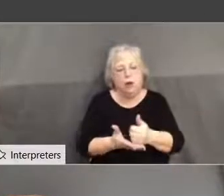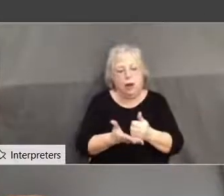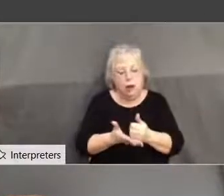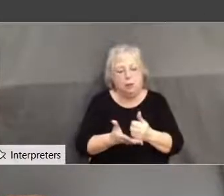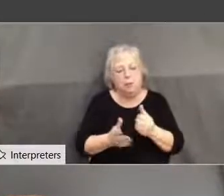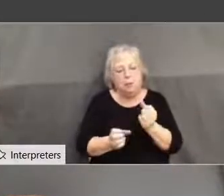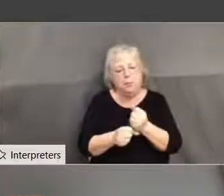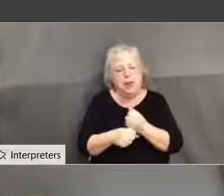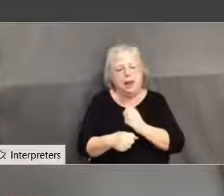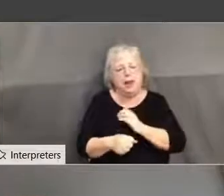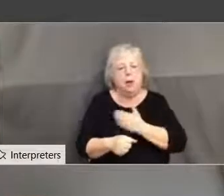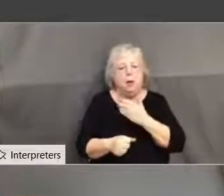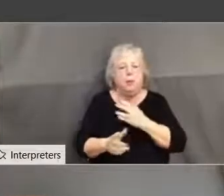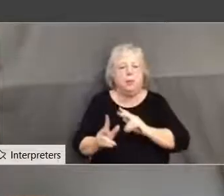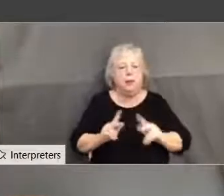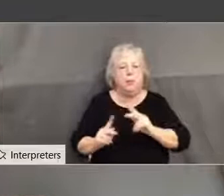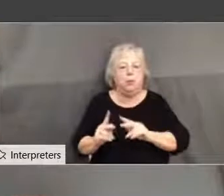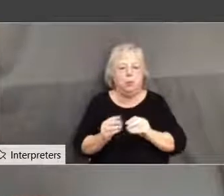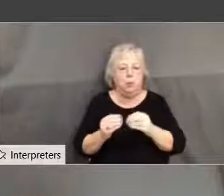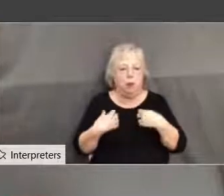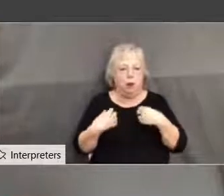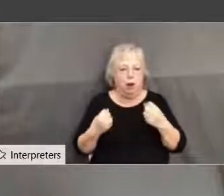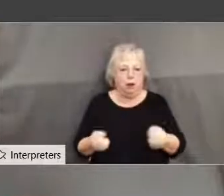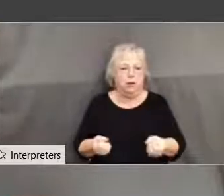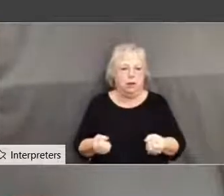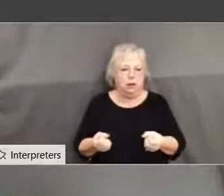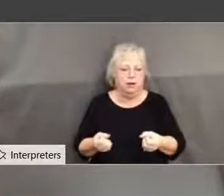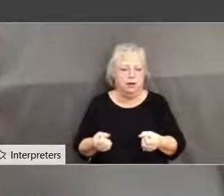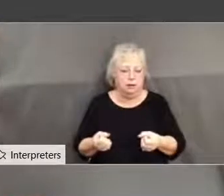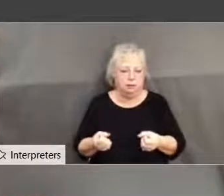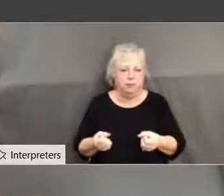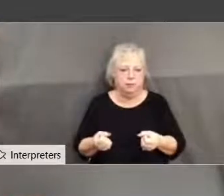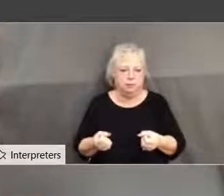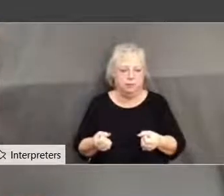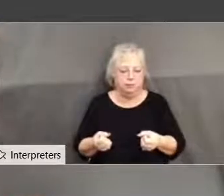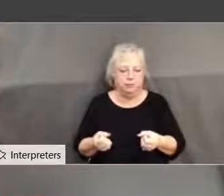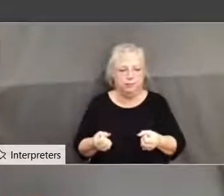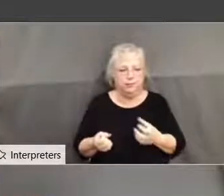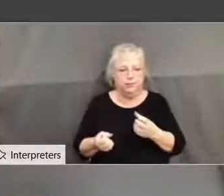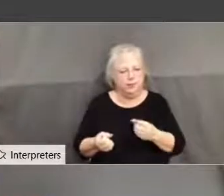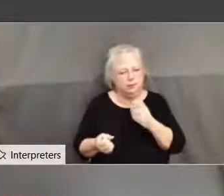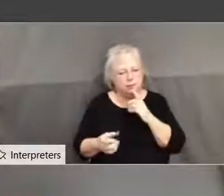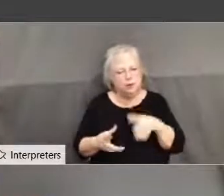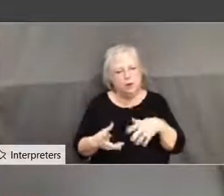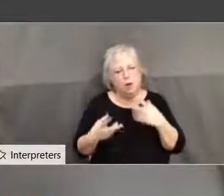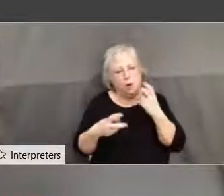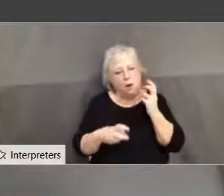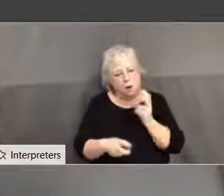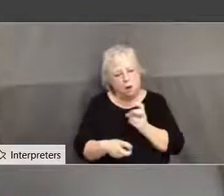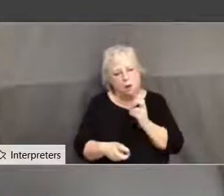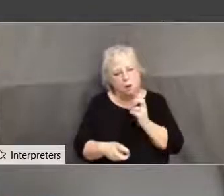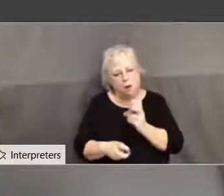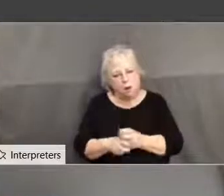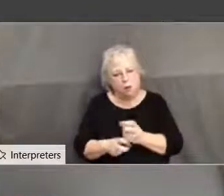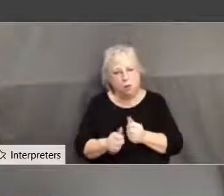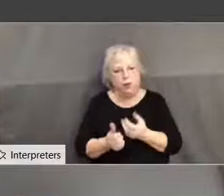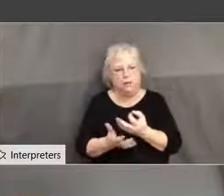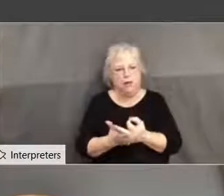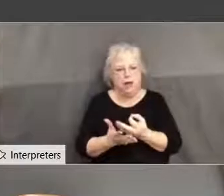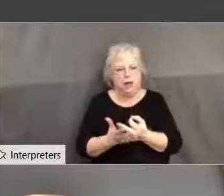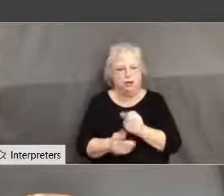people better. And I you know, it is hard with the financial situations we're